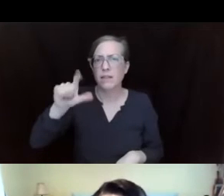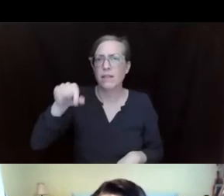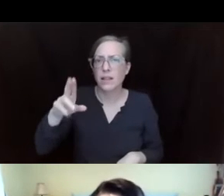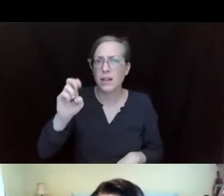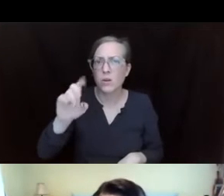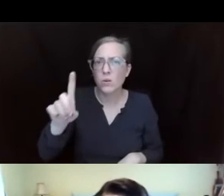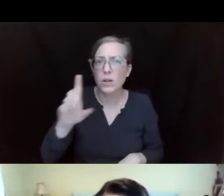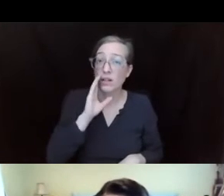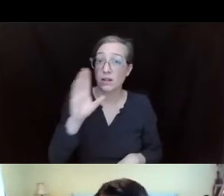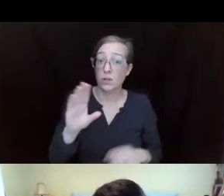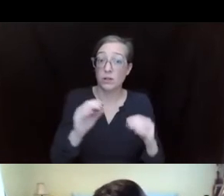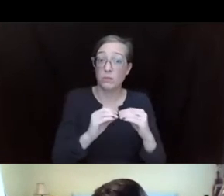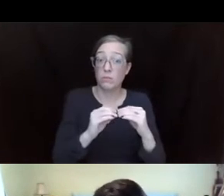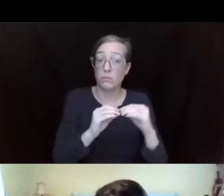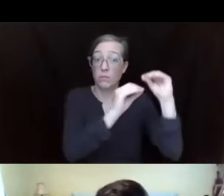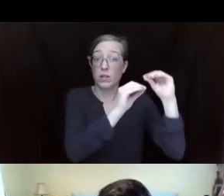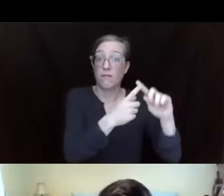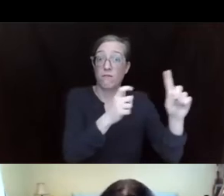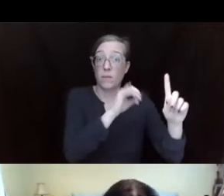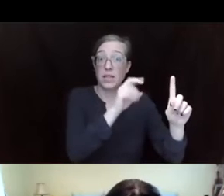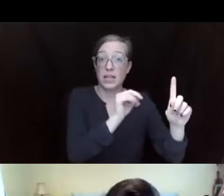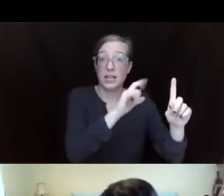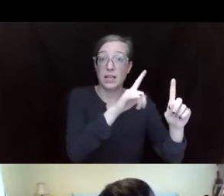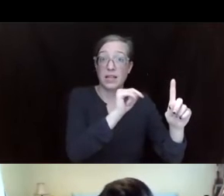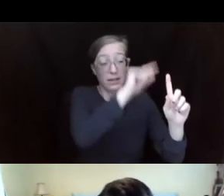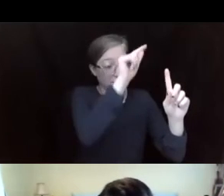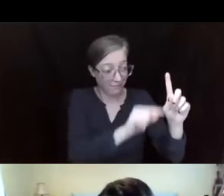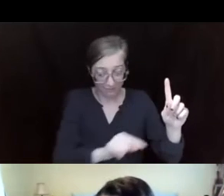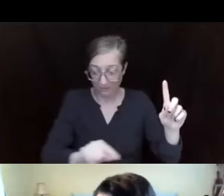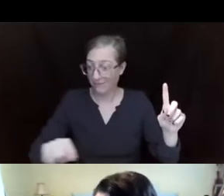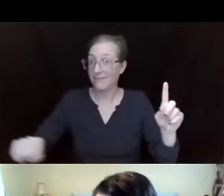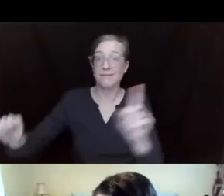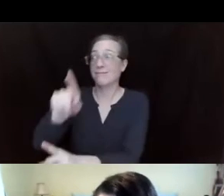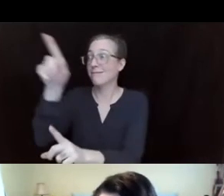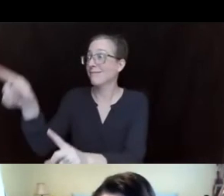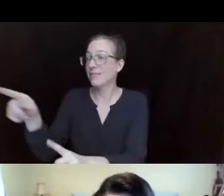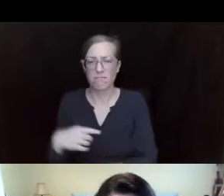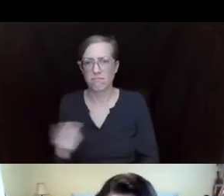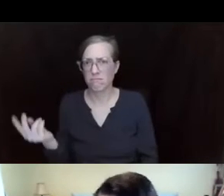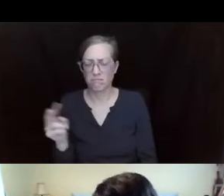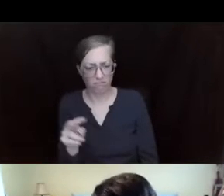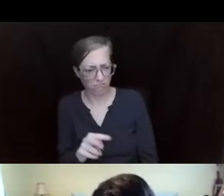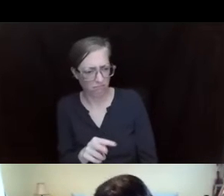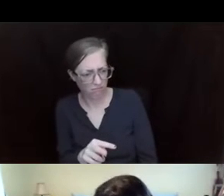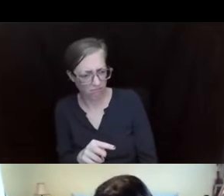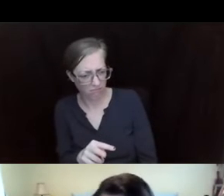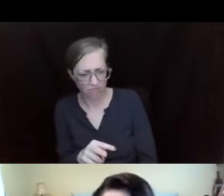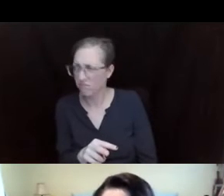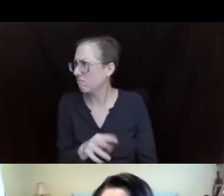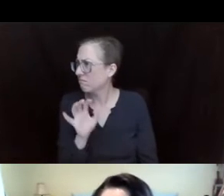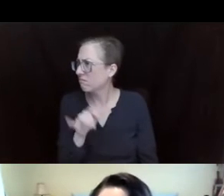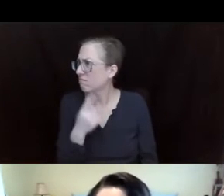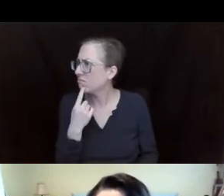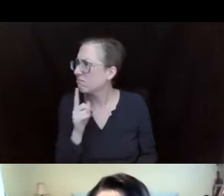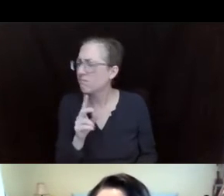the outlet of the microchannel. And I remember looking at the channel, and it's like, trained as a chemical engineer, that's fantastic, but